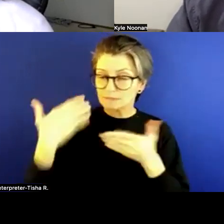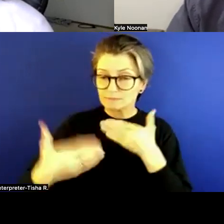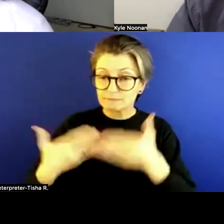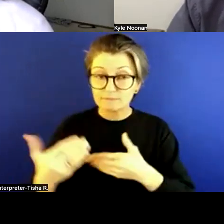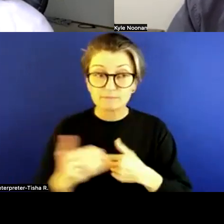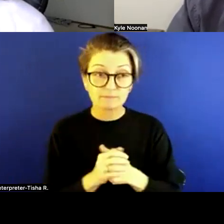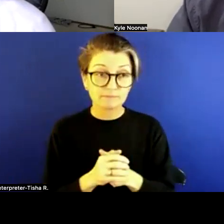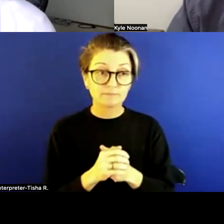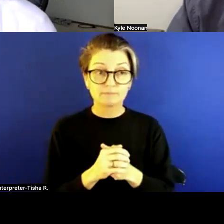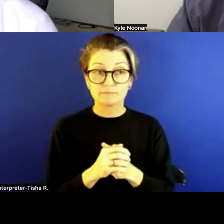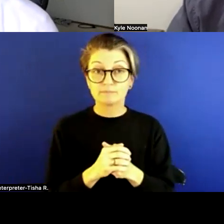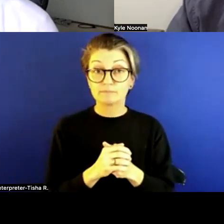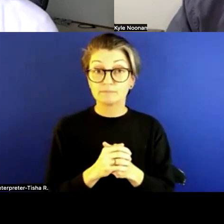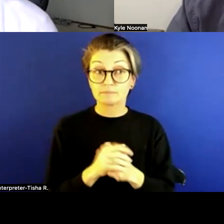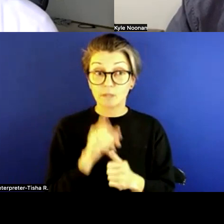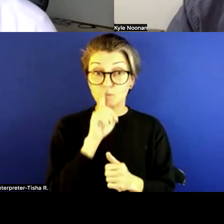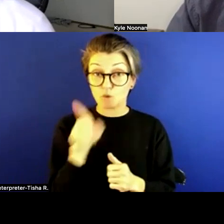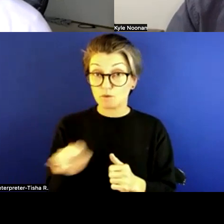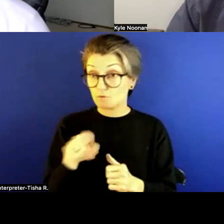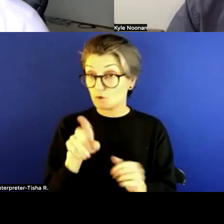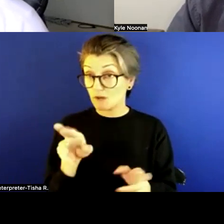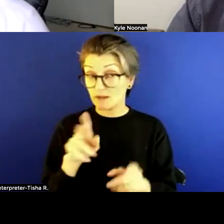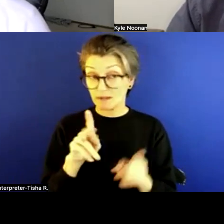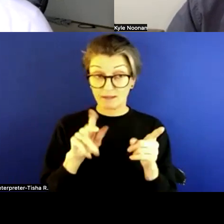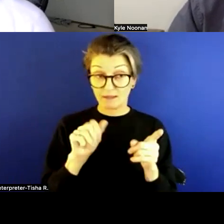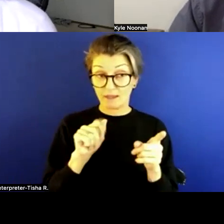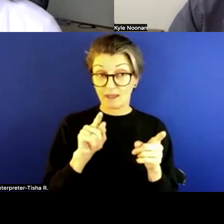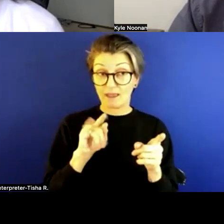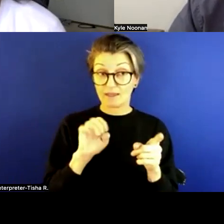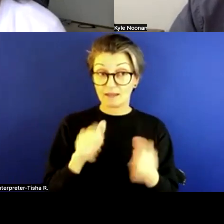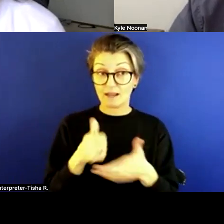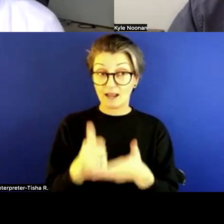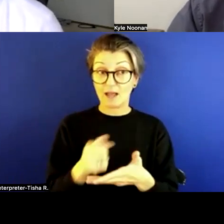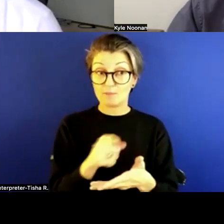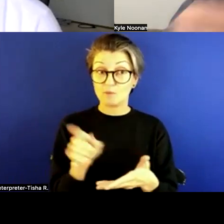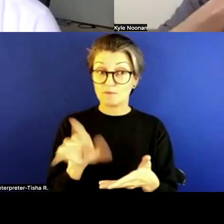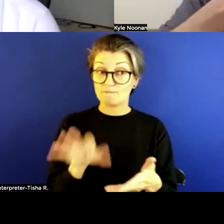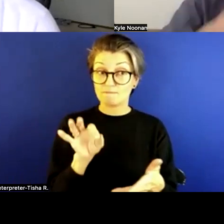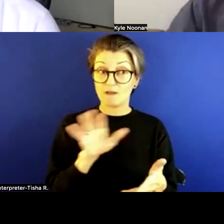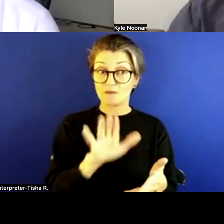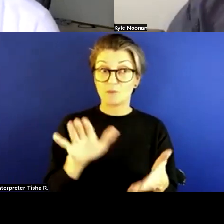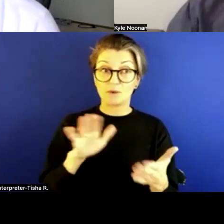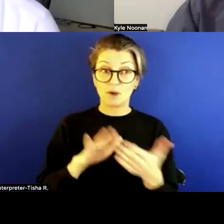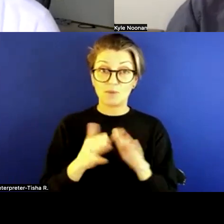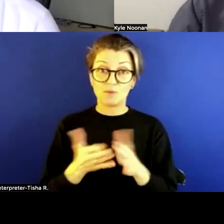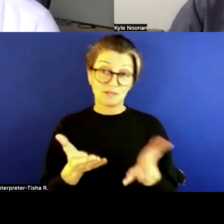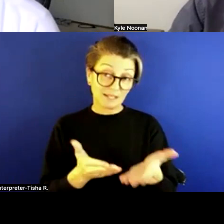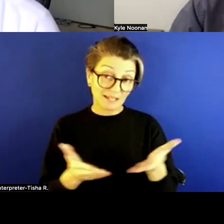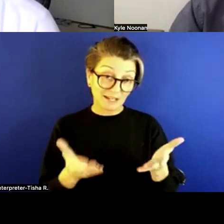be more than happy to help point you in the right direction and help you find a community here amongst